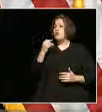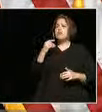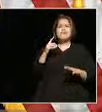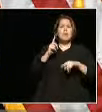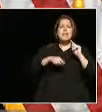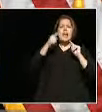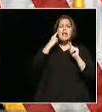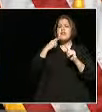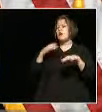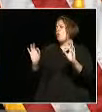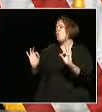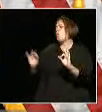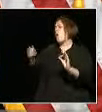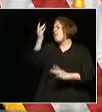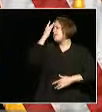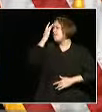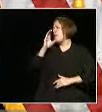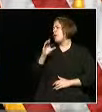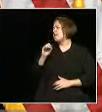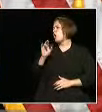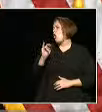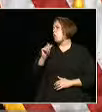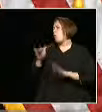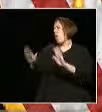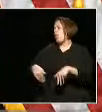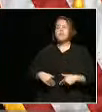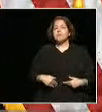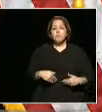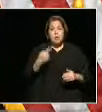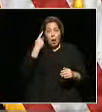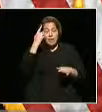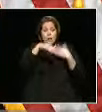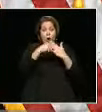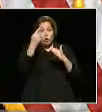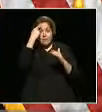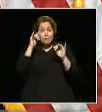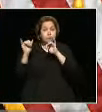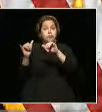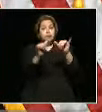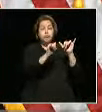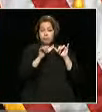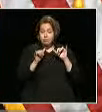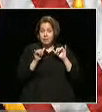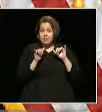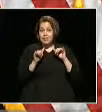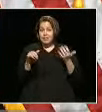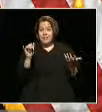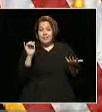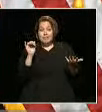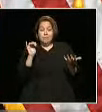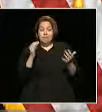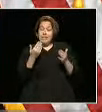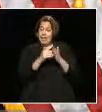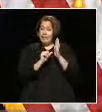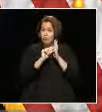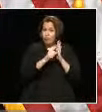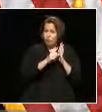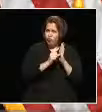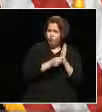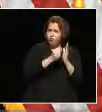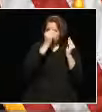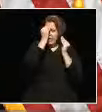taken lightly. And I think just all of us getting on the same page consistently with reiterating the messages